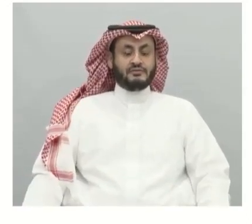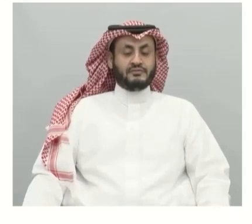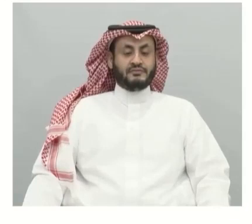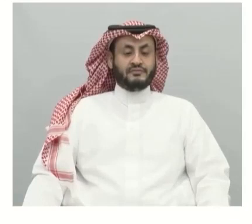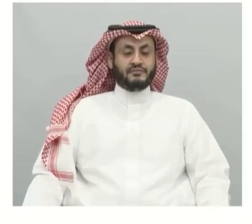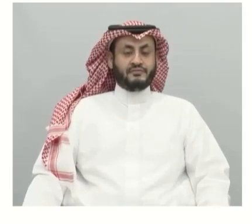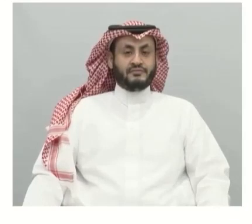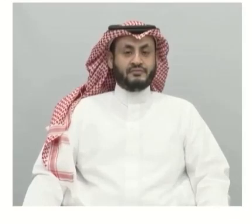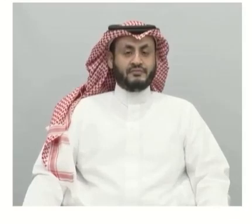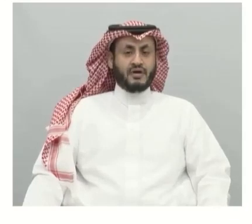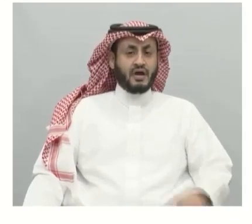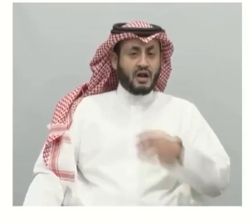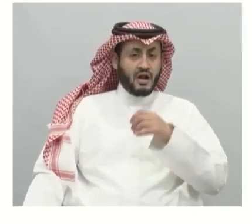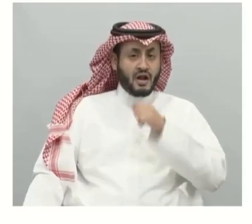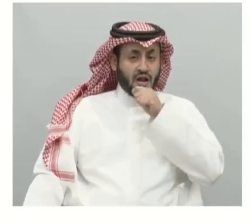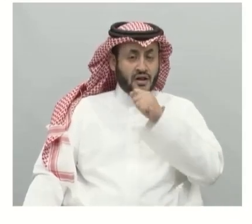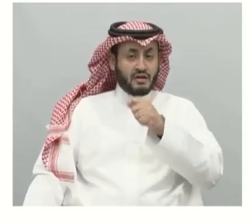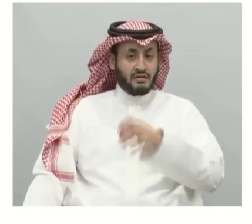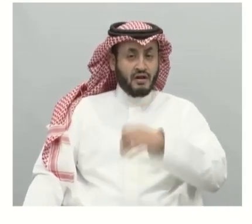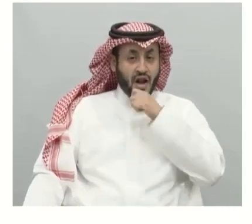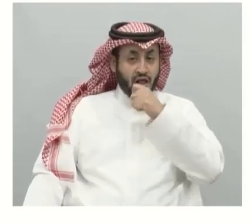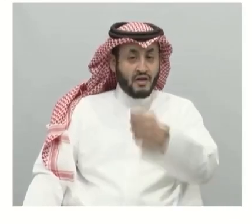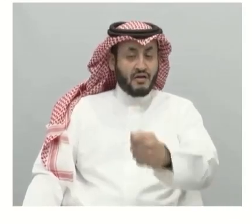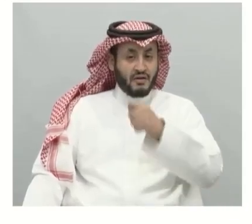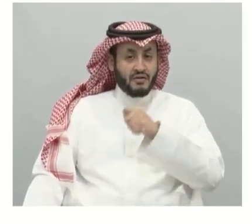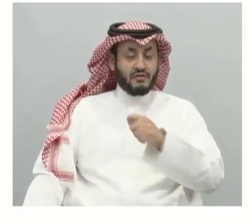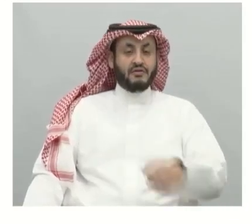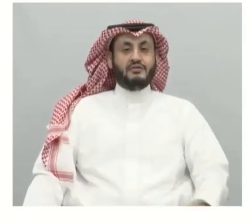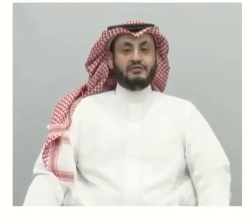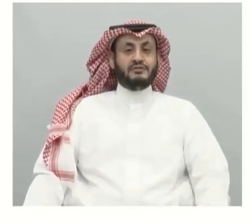man holding a microphone, so it seems he is a reporter, maybe.